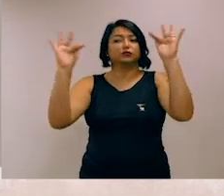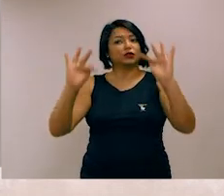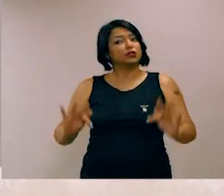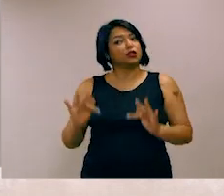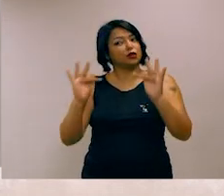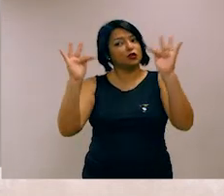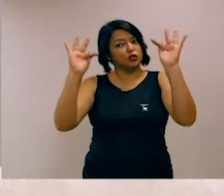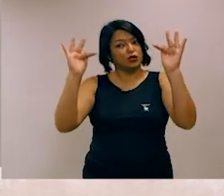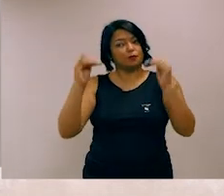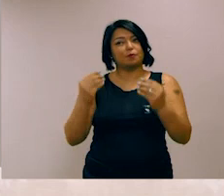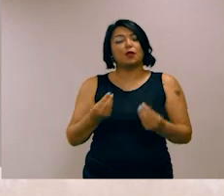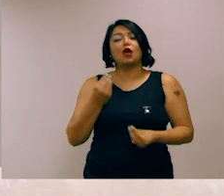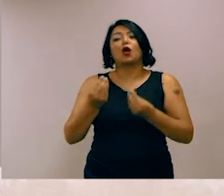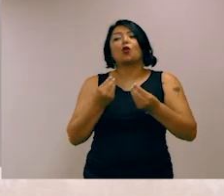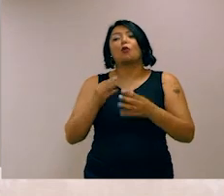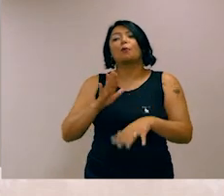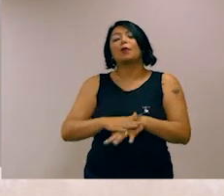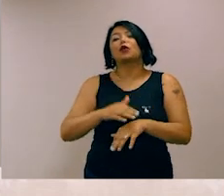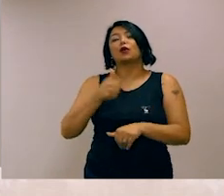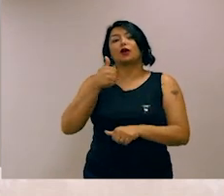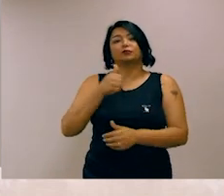the proposals,